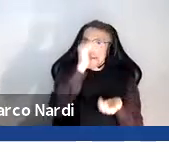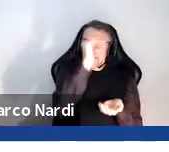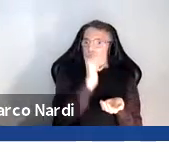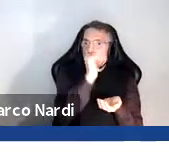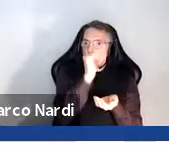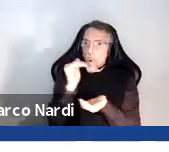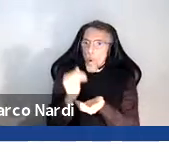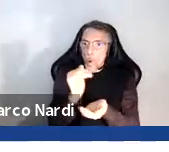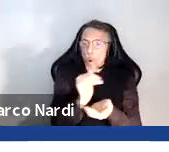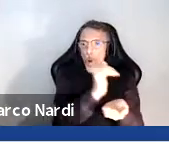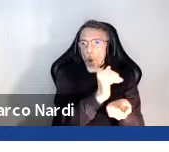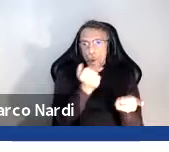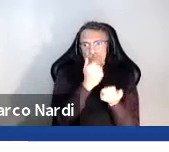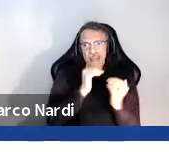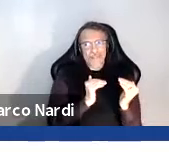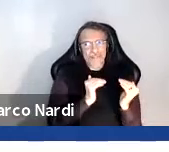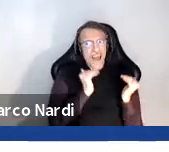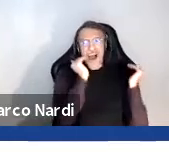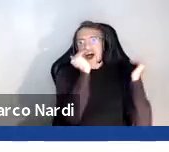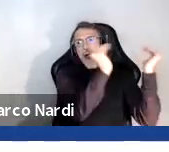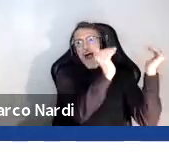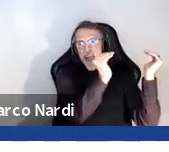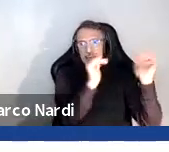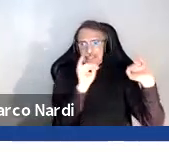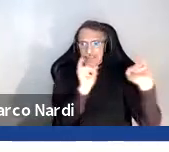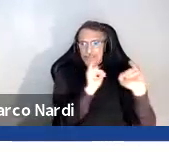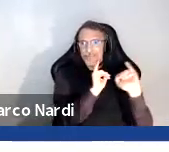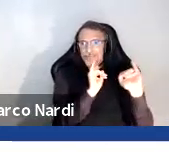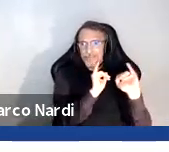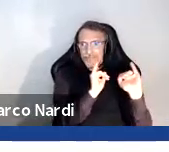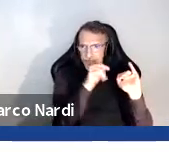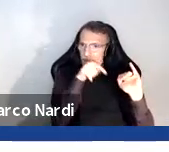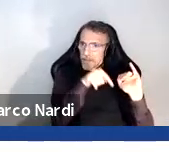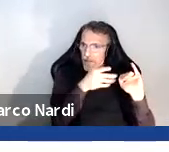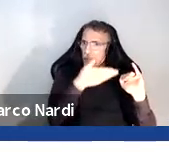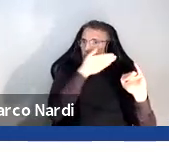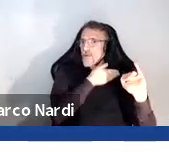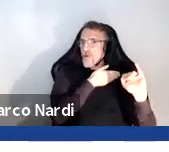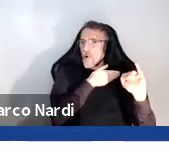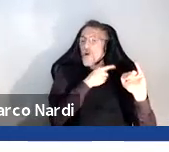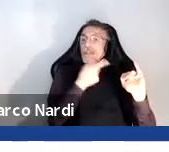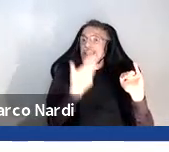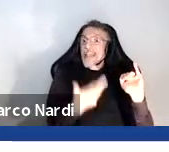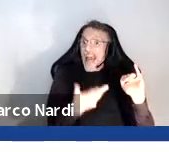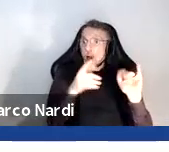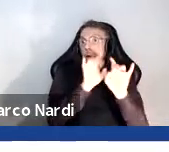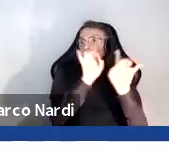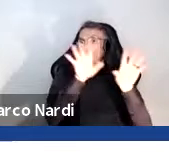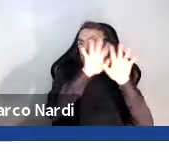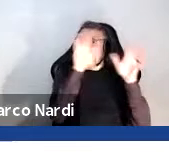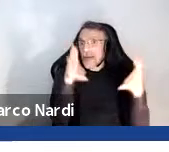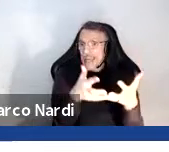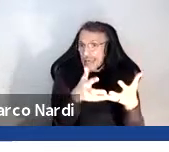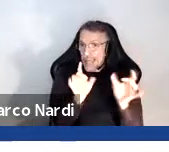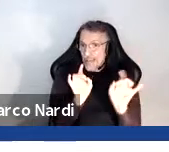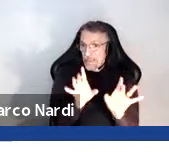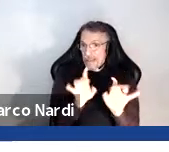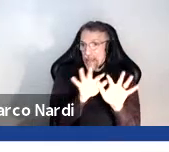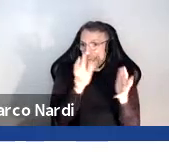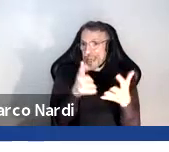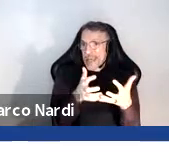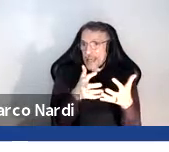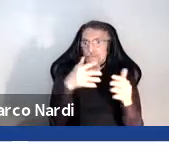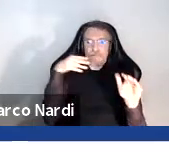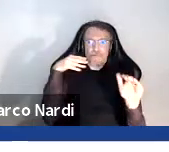of debt distress before the pandemic. Okay, and this only gets worse now with the pandemic. I am happy to come back in